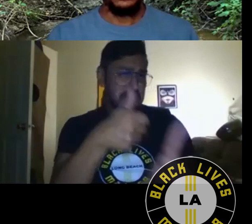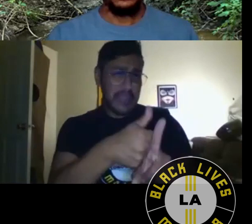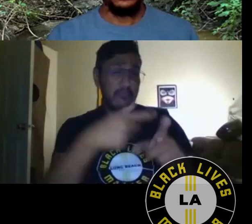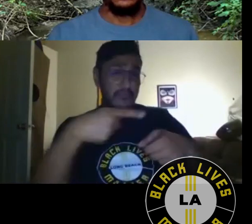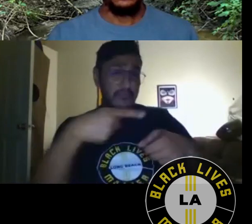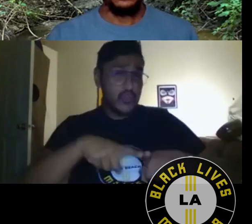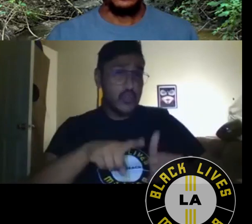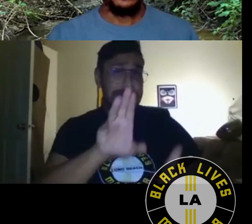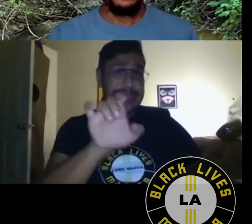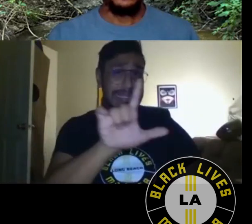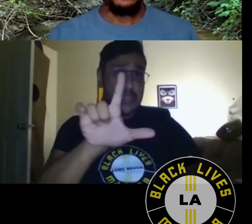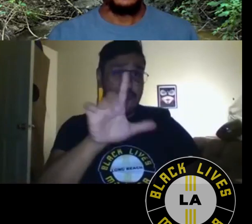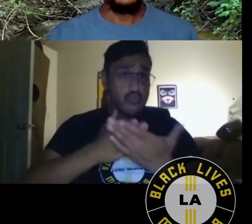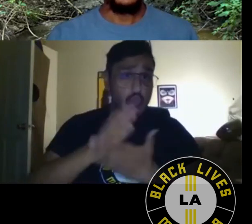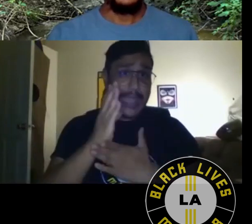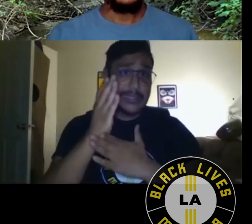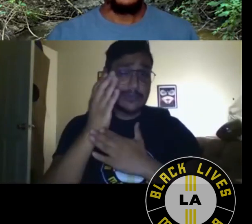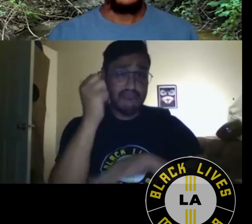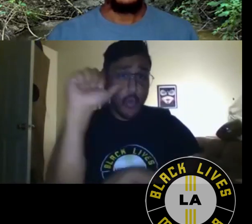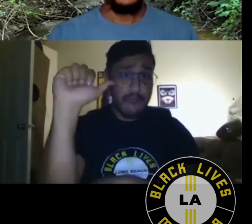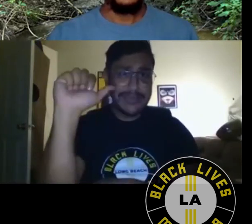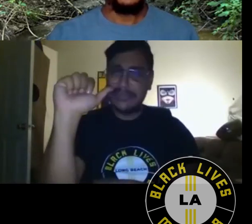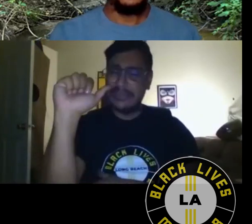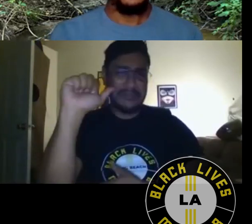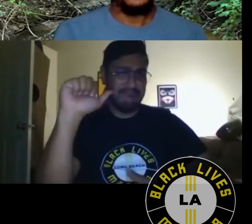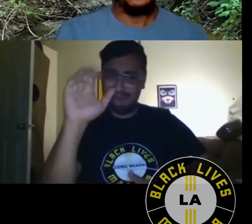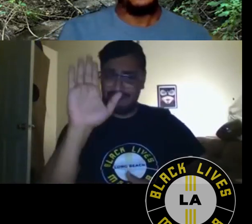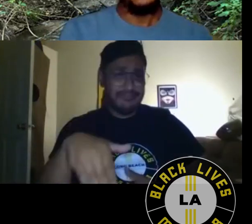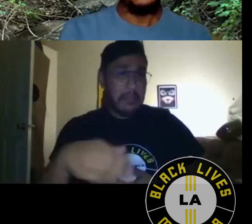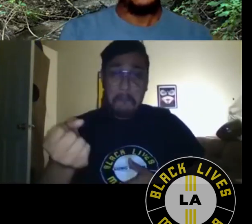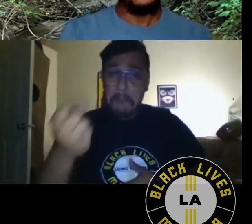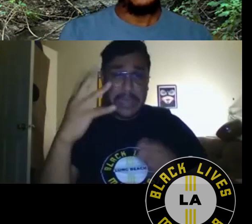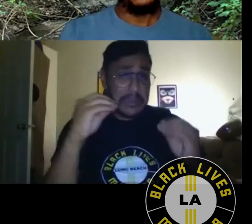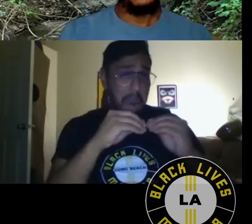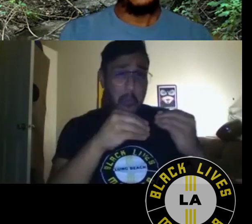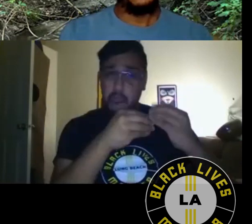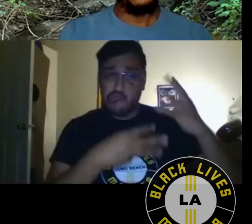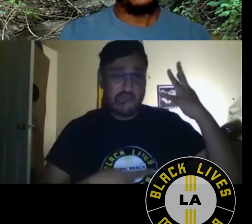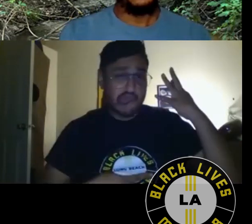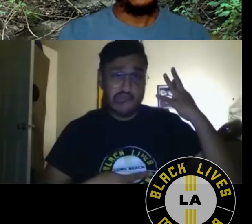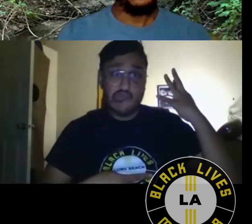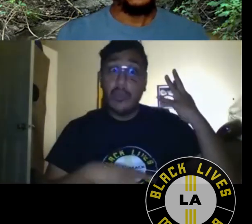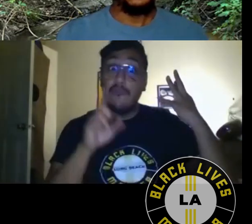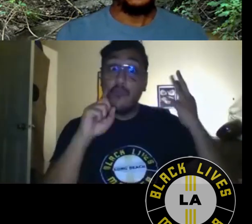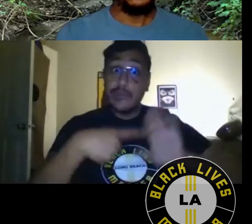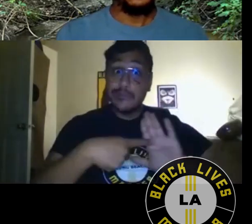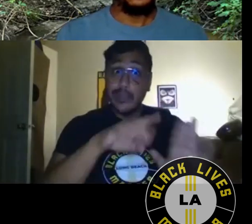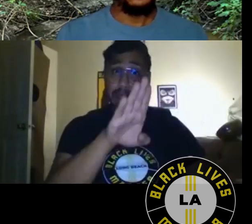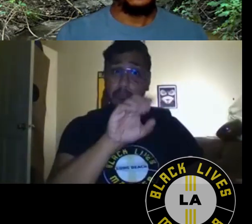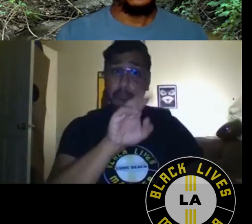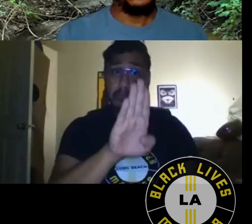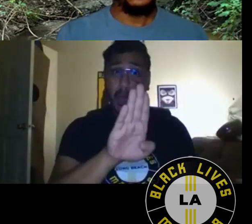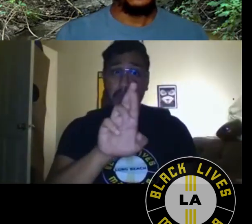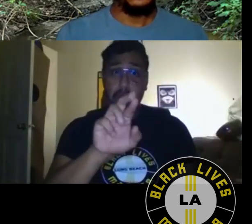movement, and there are so many others that I think about. And when I listen to an artist like Bob Marley, he wasn't just